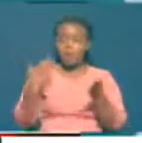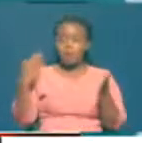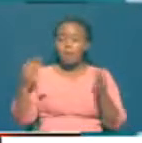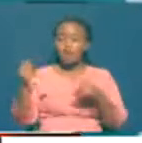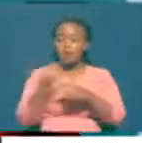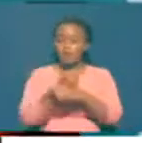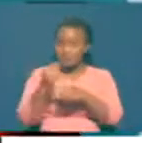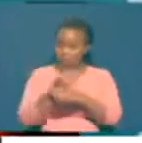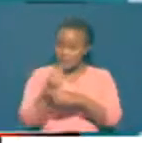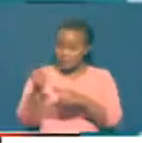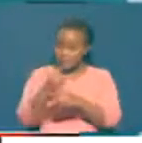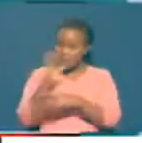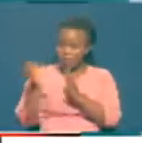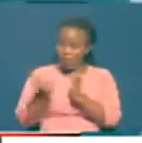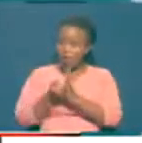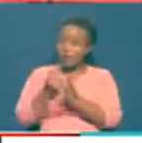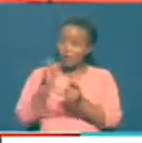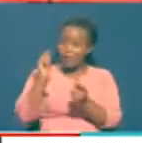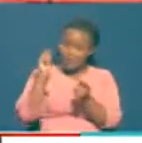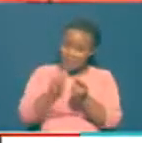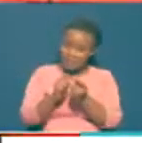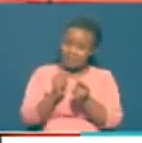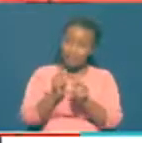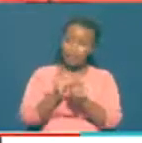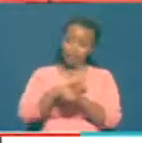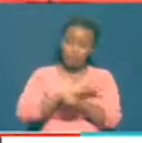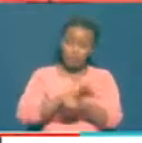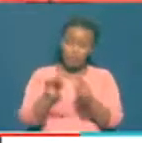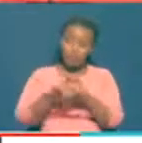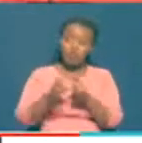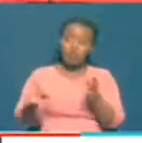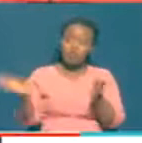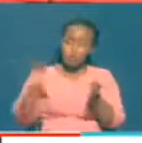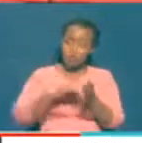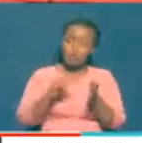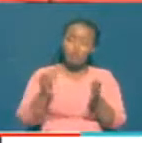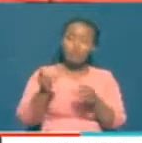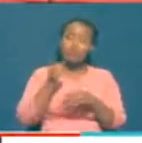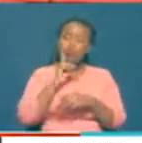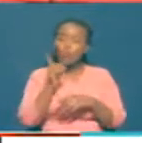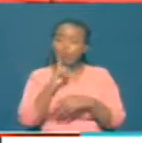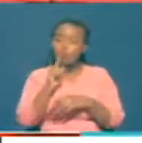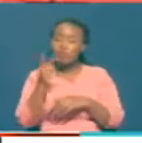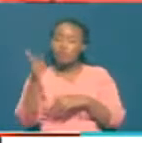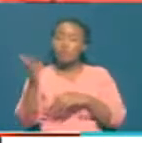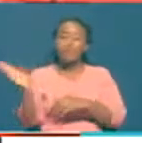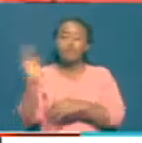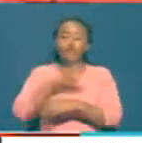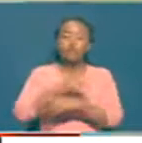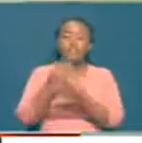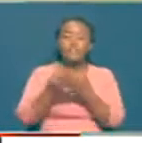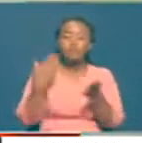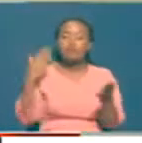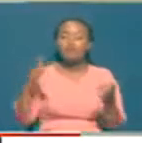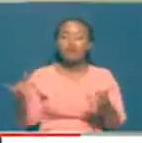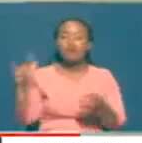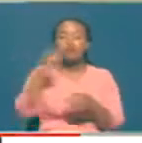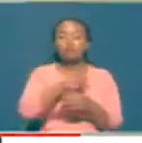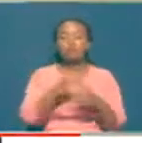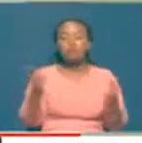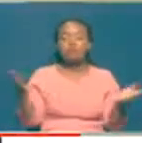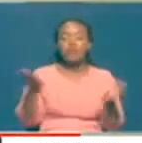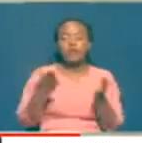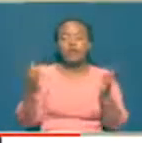to COVID-19 tests and will also be tested tomorrow, just 2 days before their departure to Tokyo. Kulingana